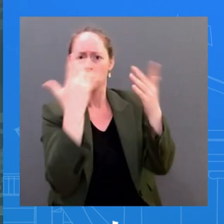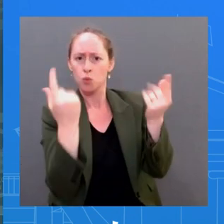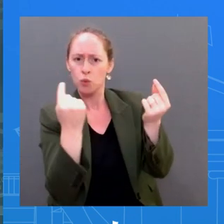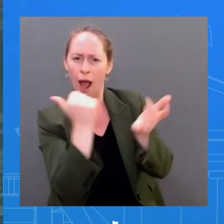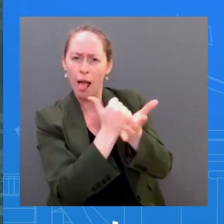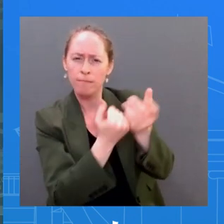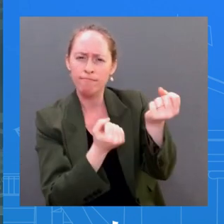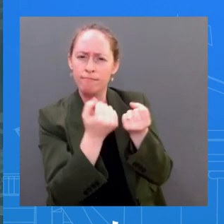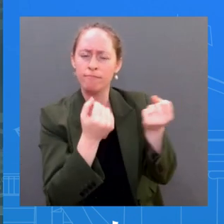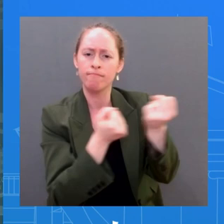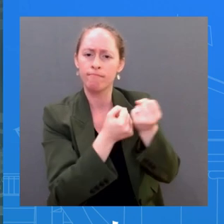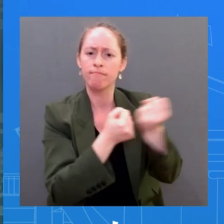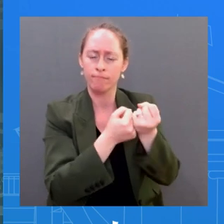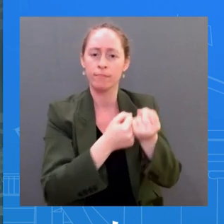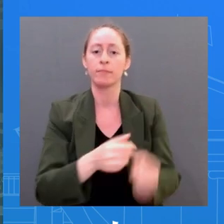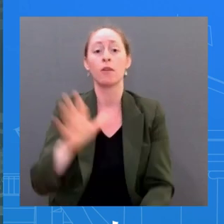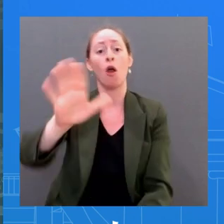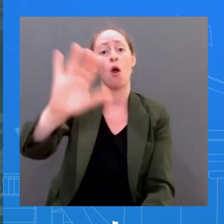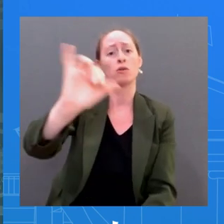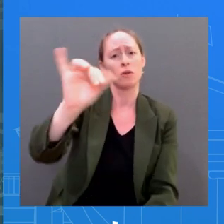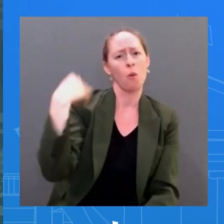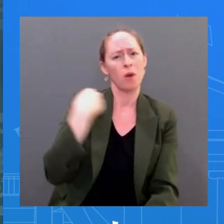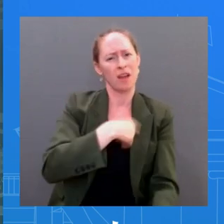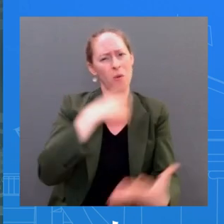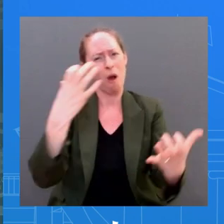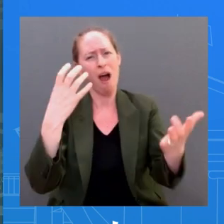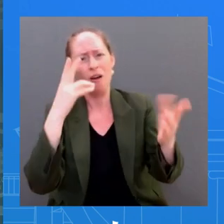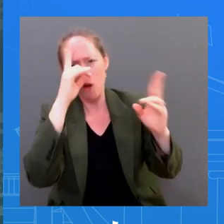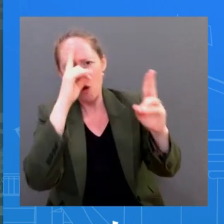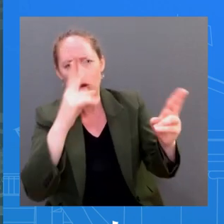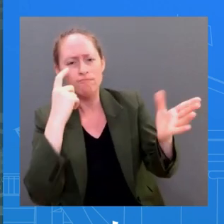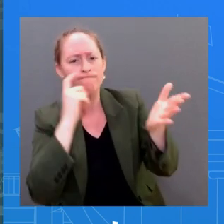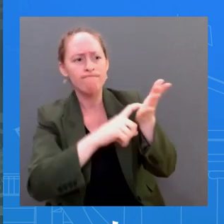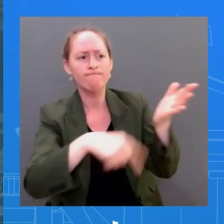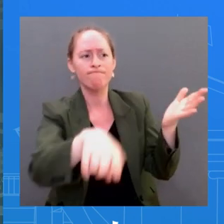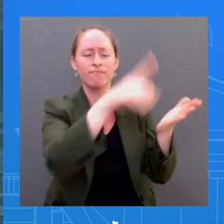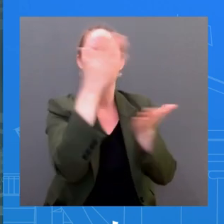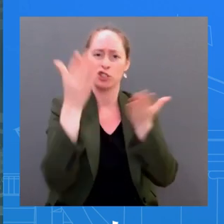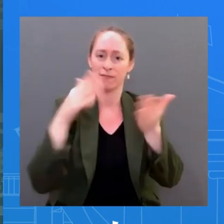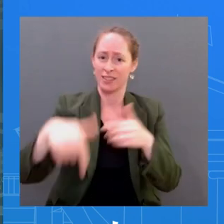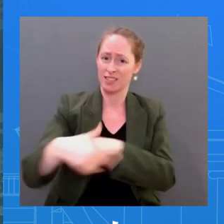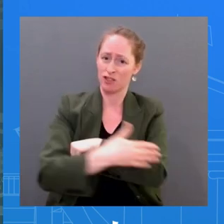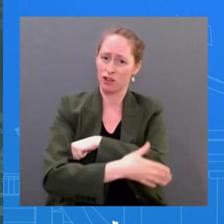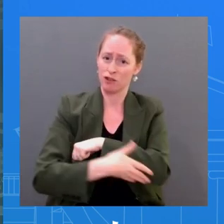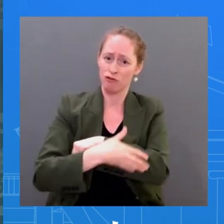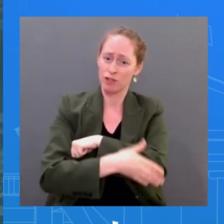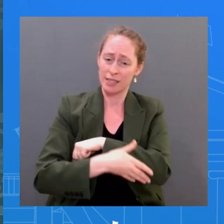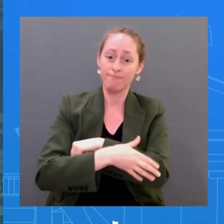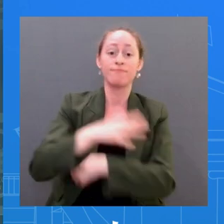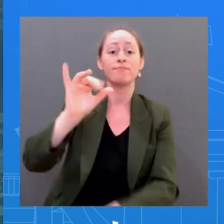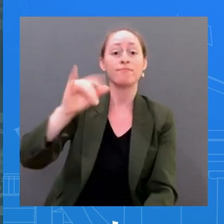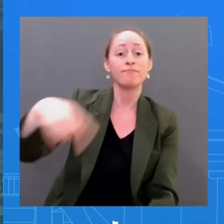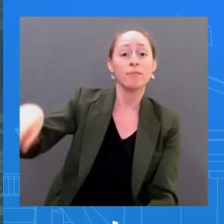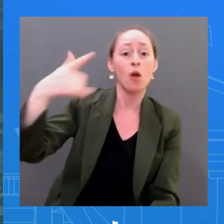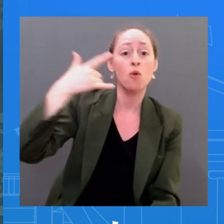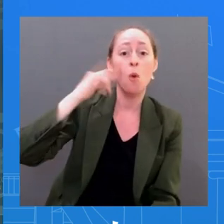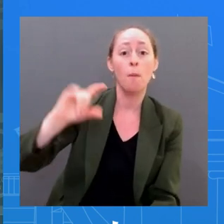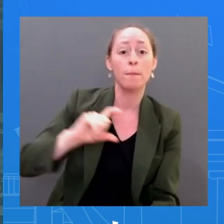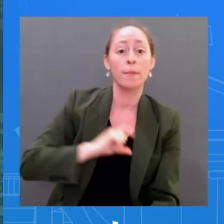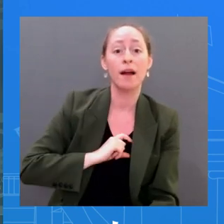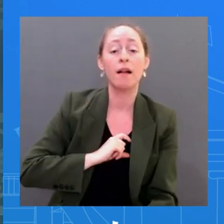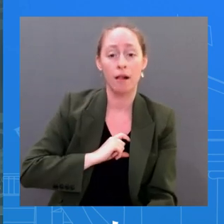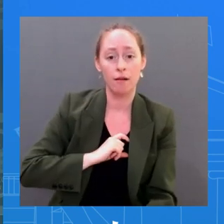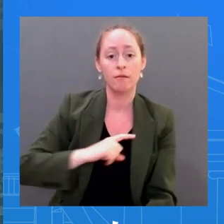award a single Congressional Gold Medal to the U.S. Army Rangers World War II. The Rangers played a crucial